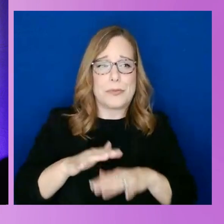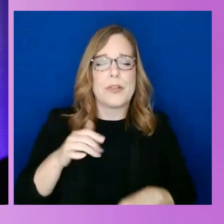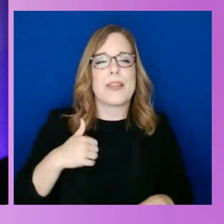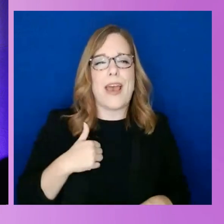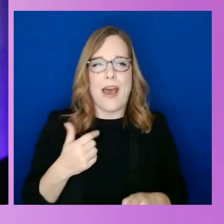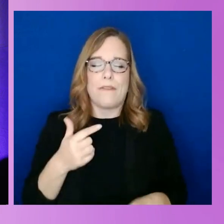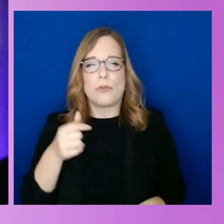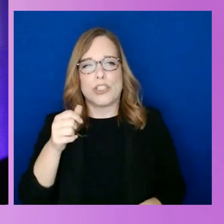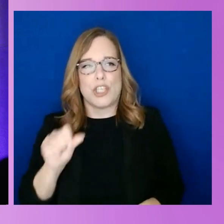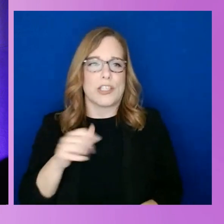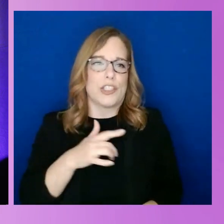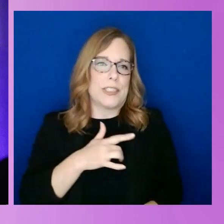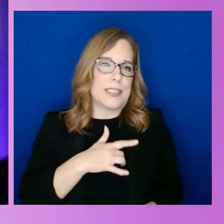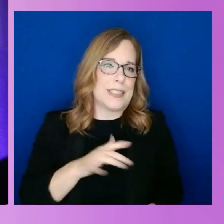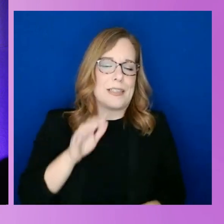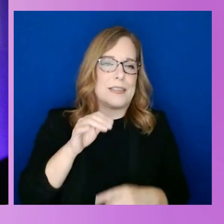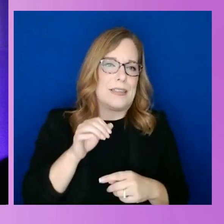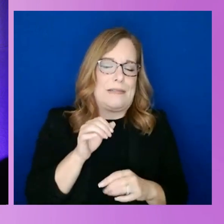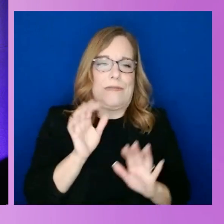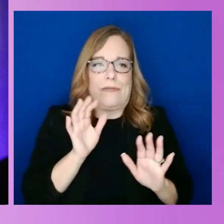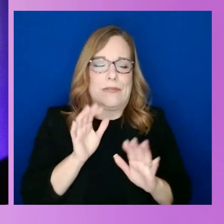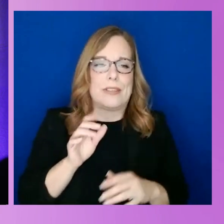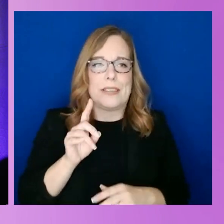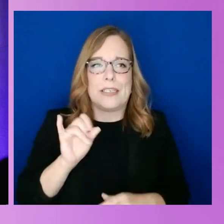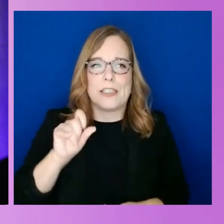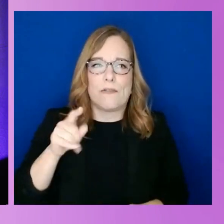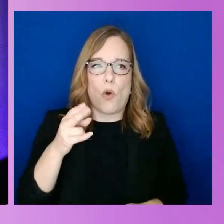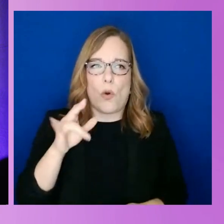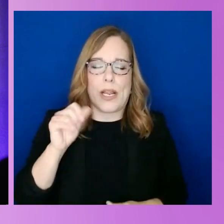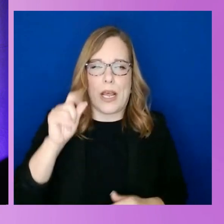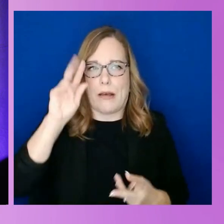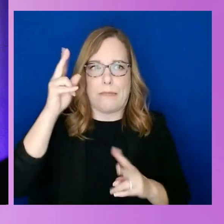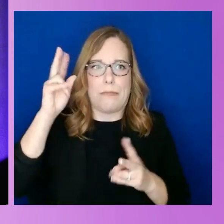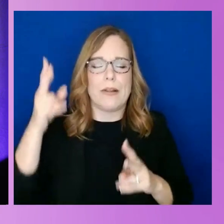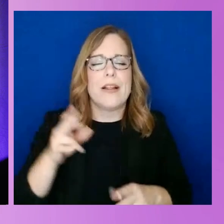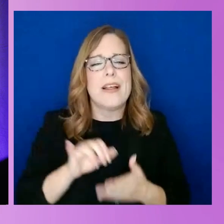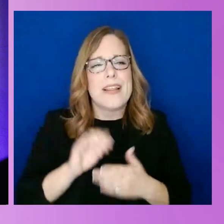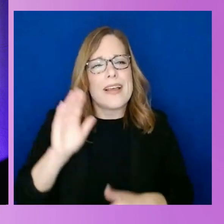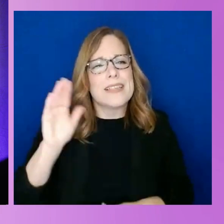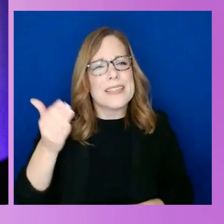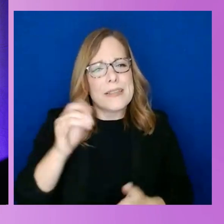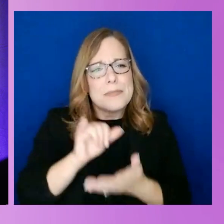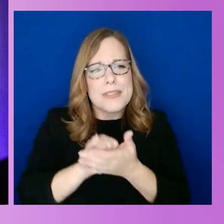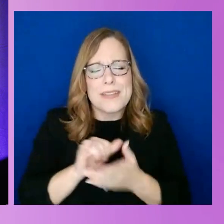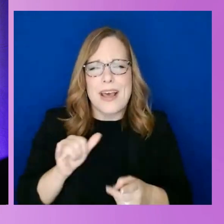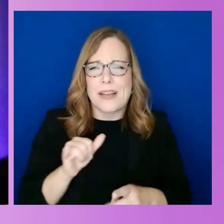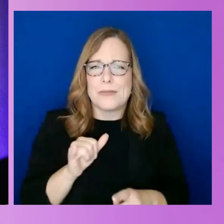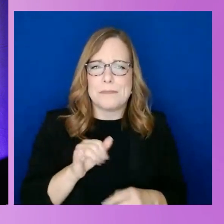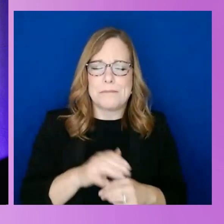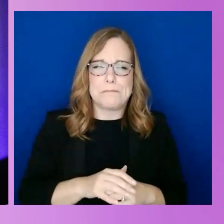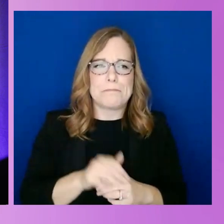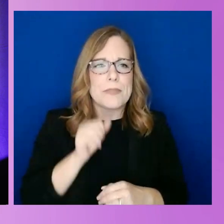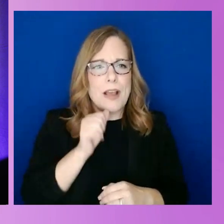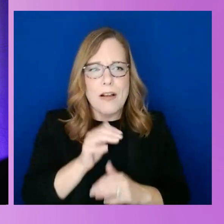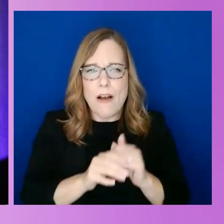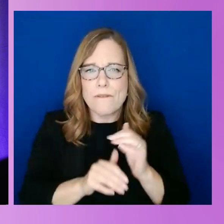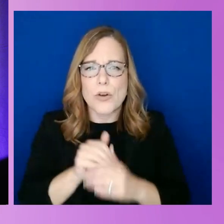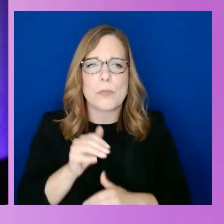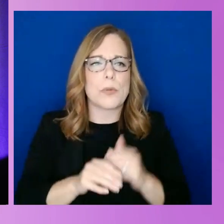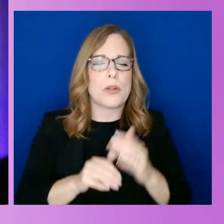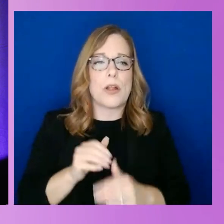dysphoria. For me, this looks like extreme discomfort triggered by either perceived or real rejection, doesn't